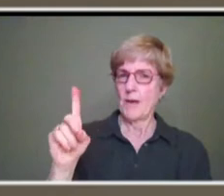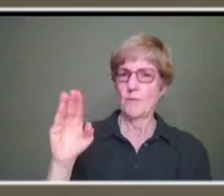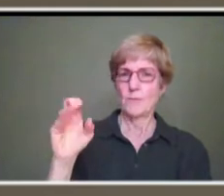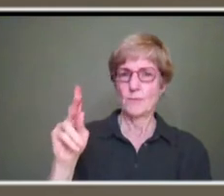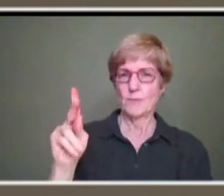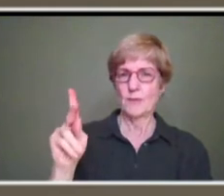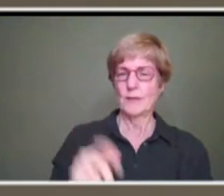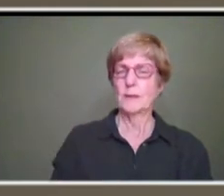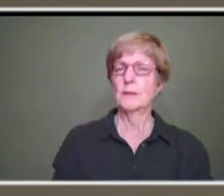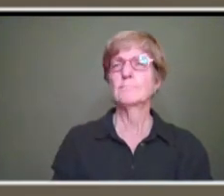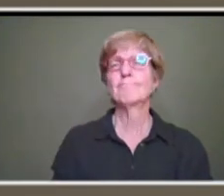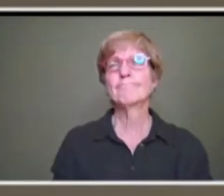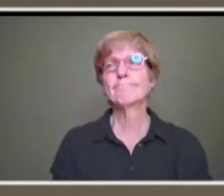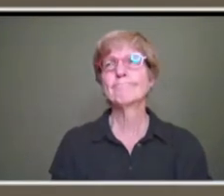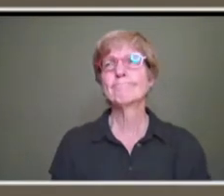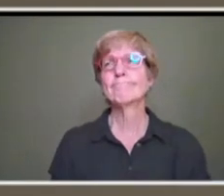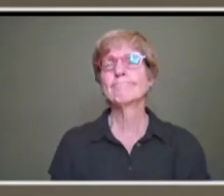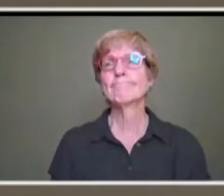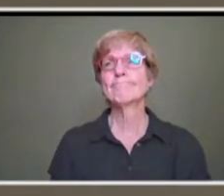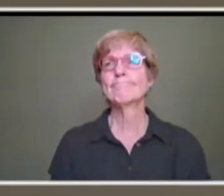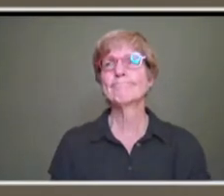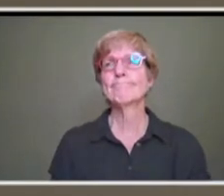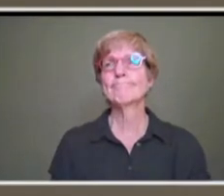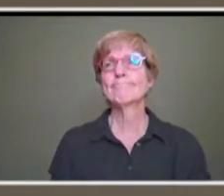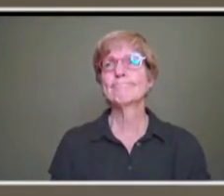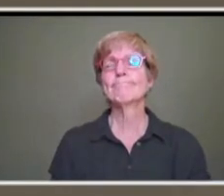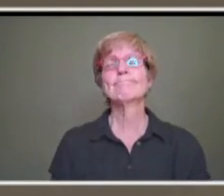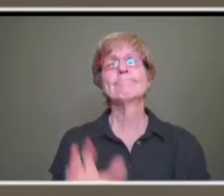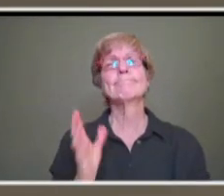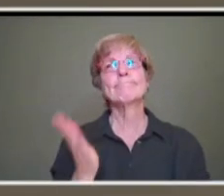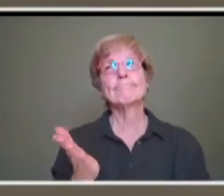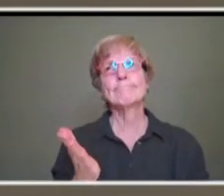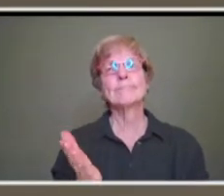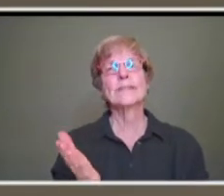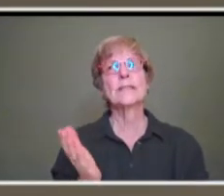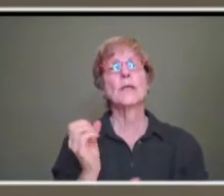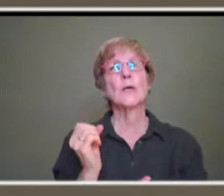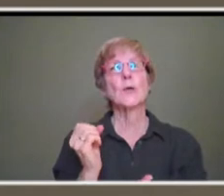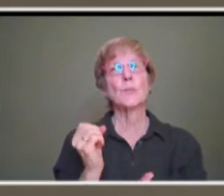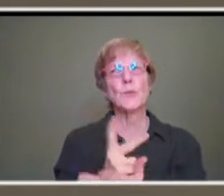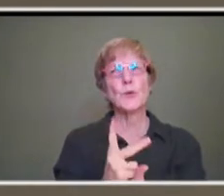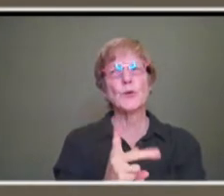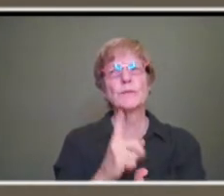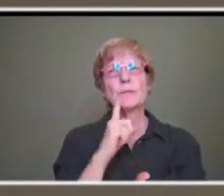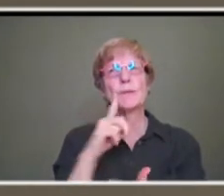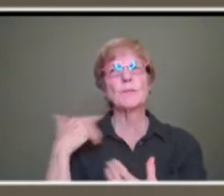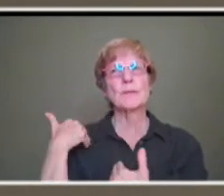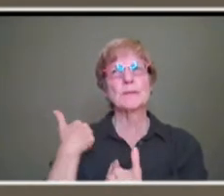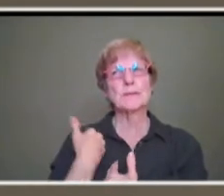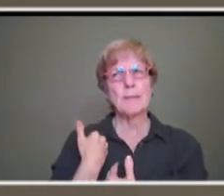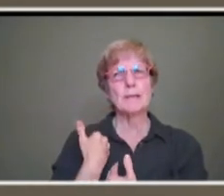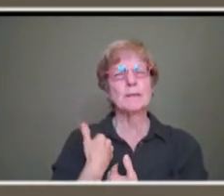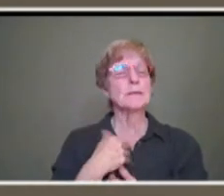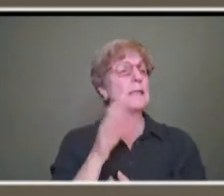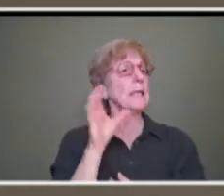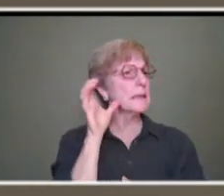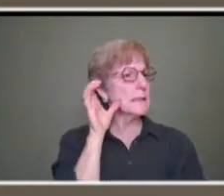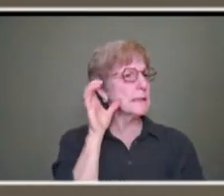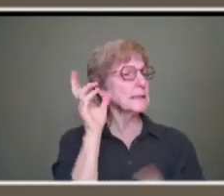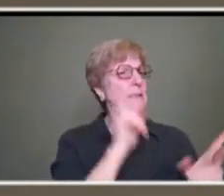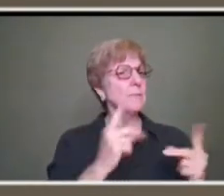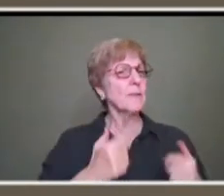um I just want to approve these responsibly I want to listen to my resident to our